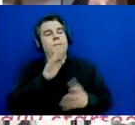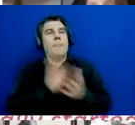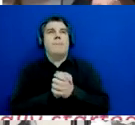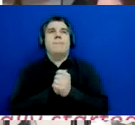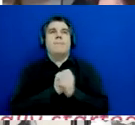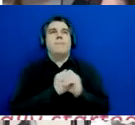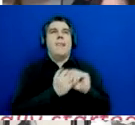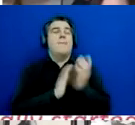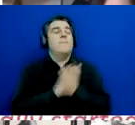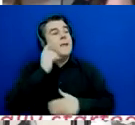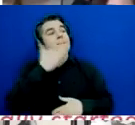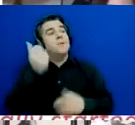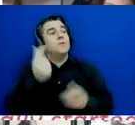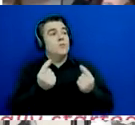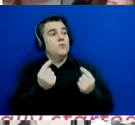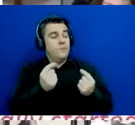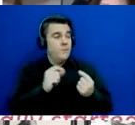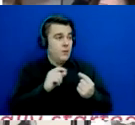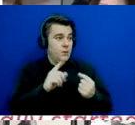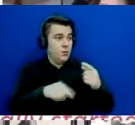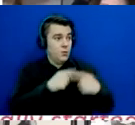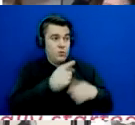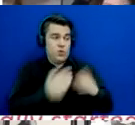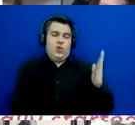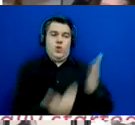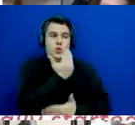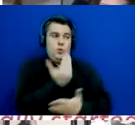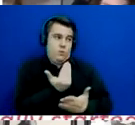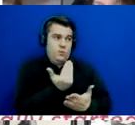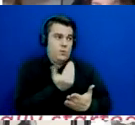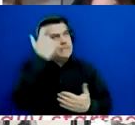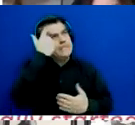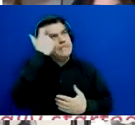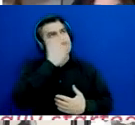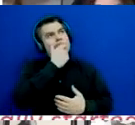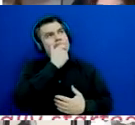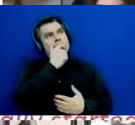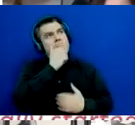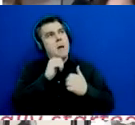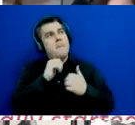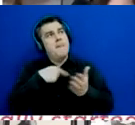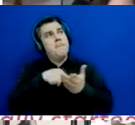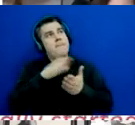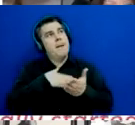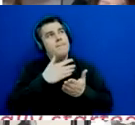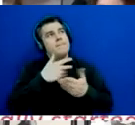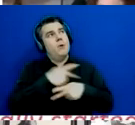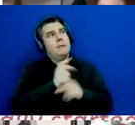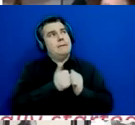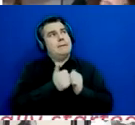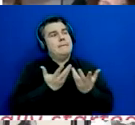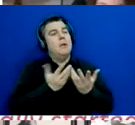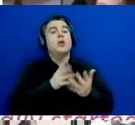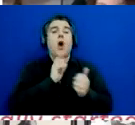I think the best thing to do when you are brand new and you're thinking about, how can I have my products paid for, is to talk to your